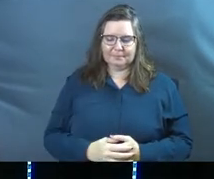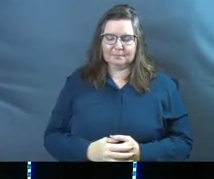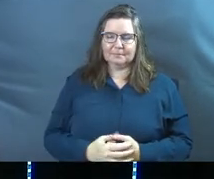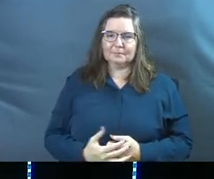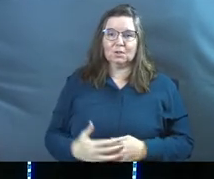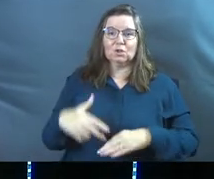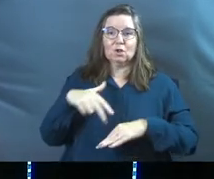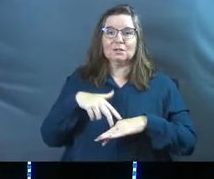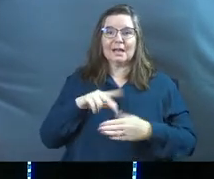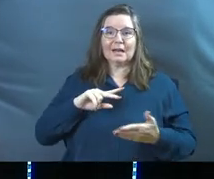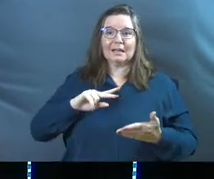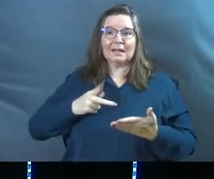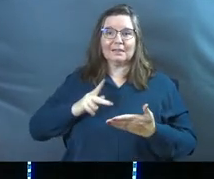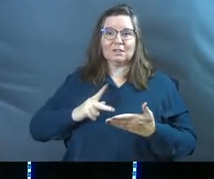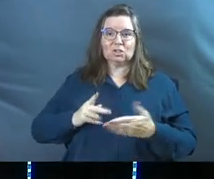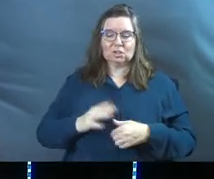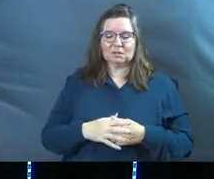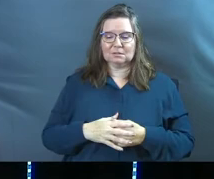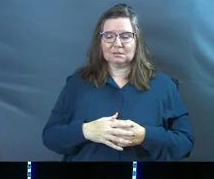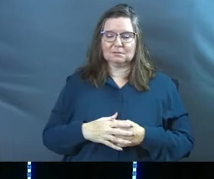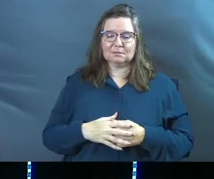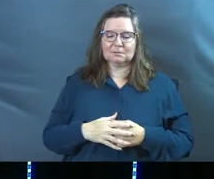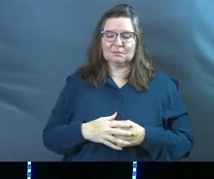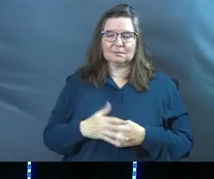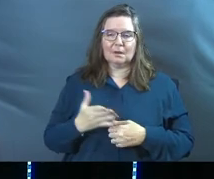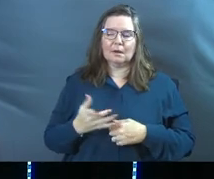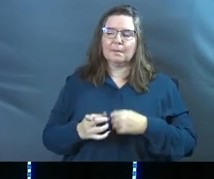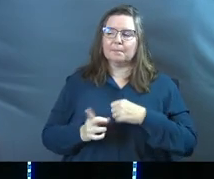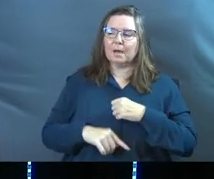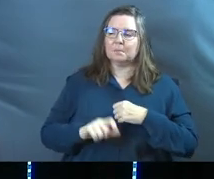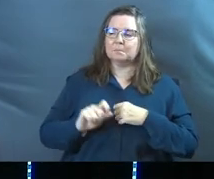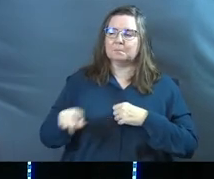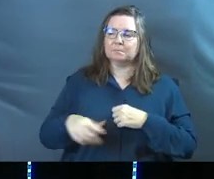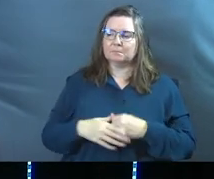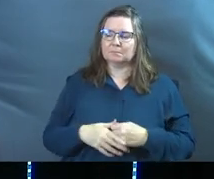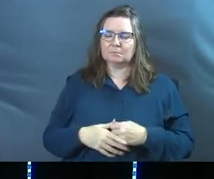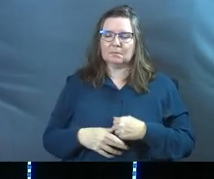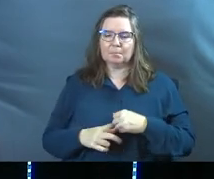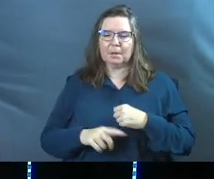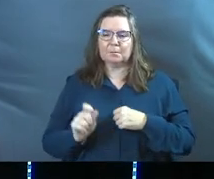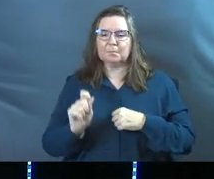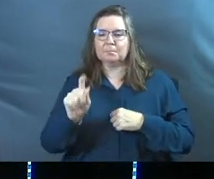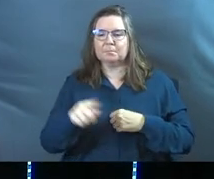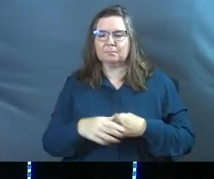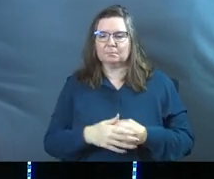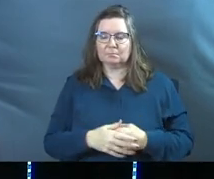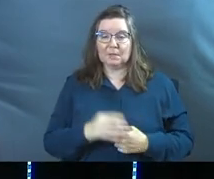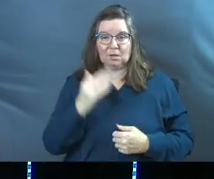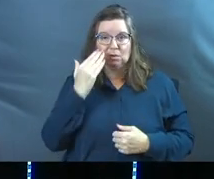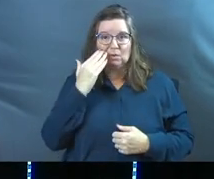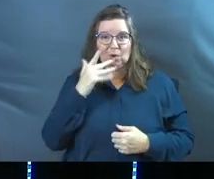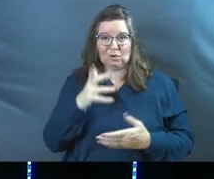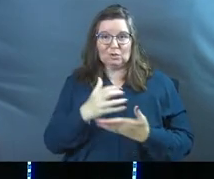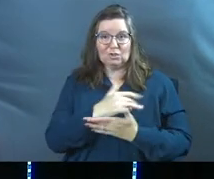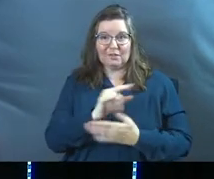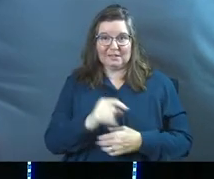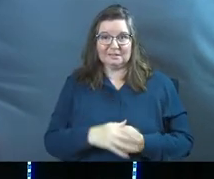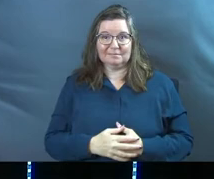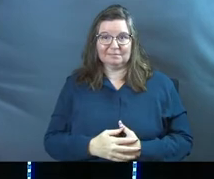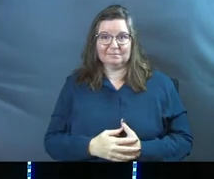You're standing in the kitchen. And here's a little punishment, and there's a little punishment, and you know you deserve